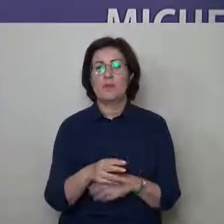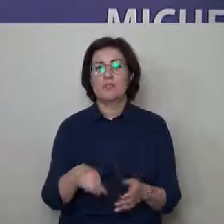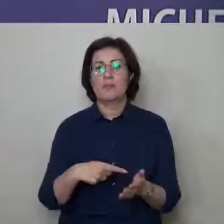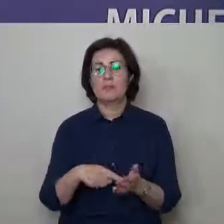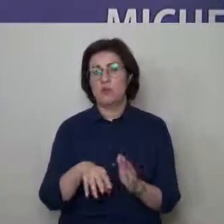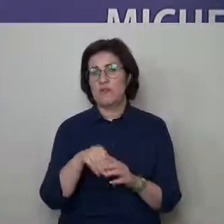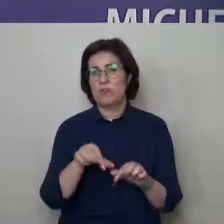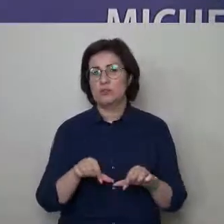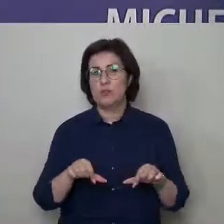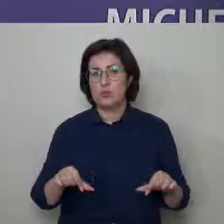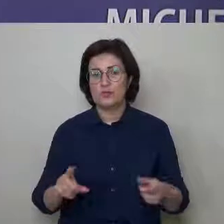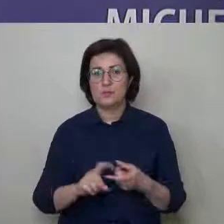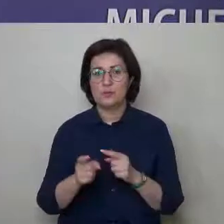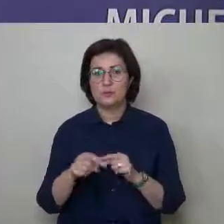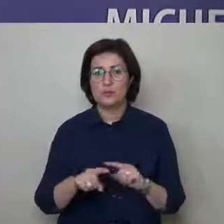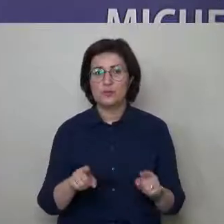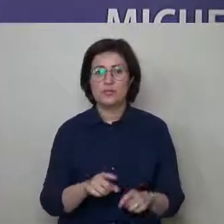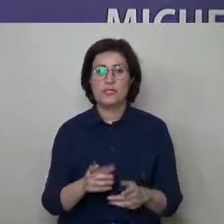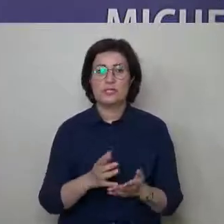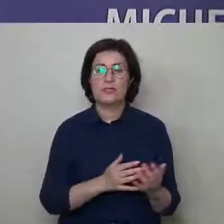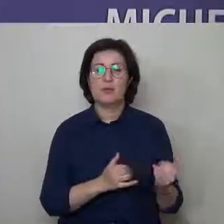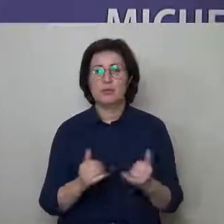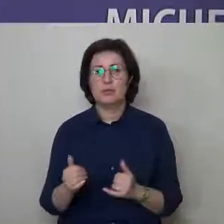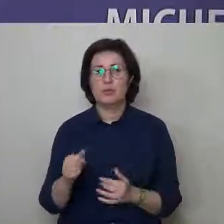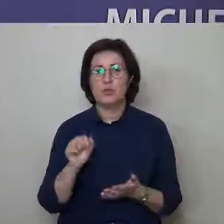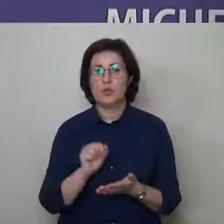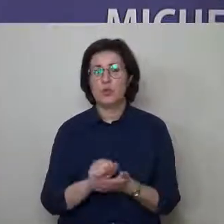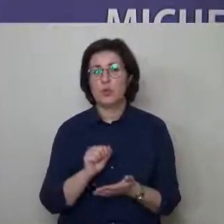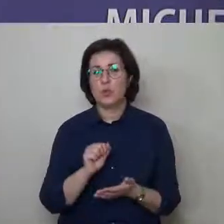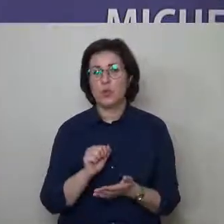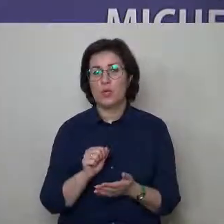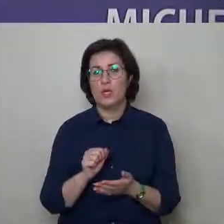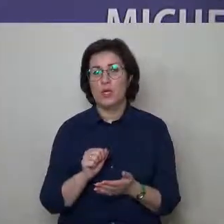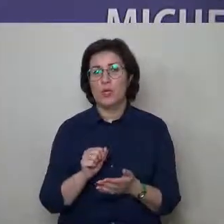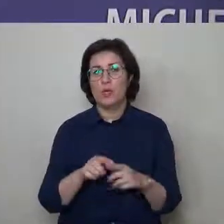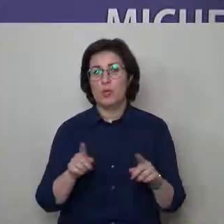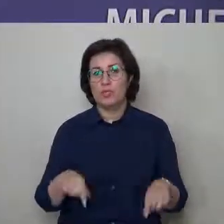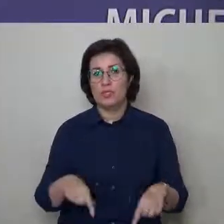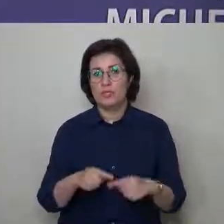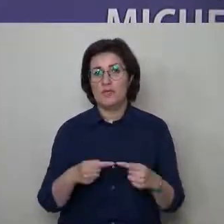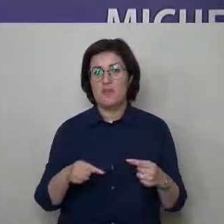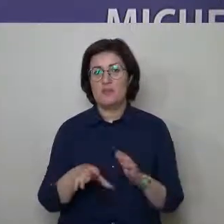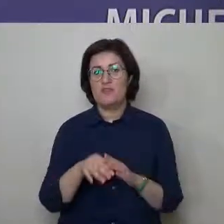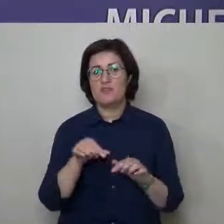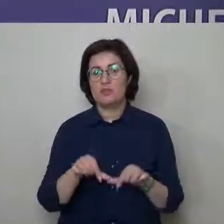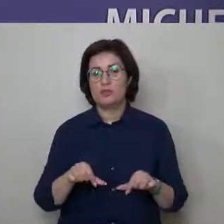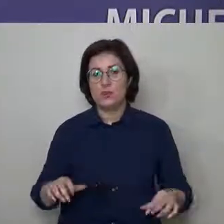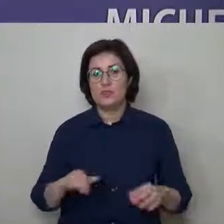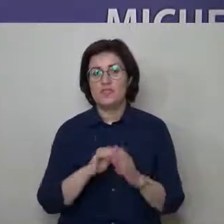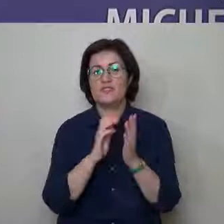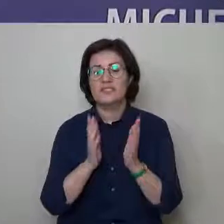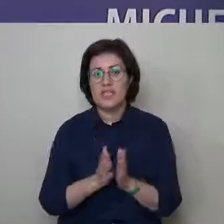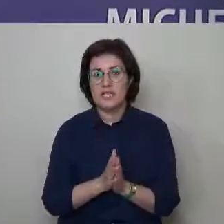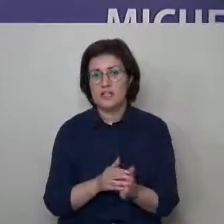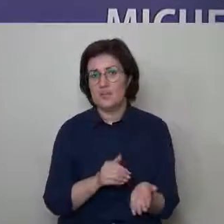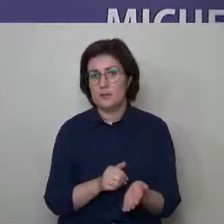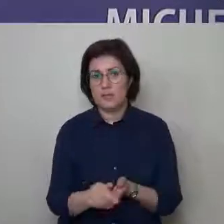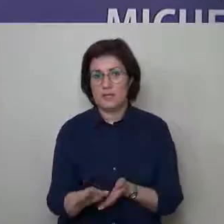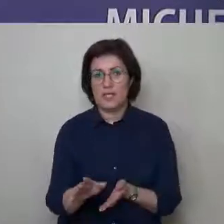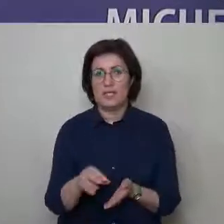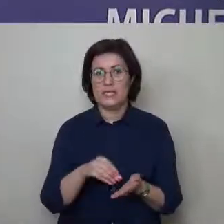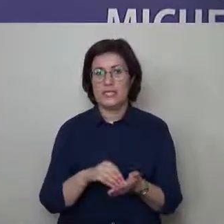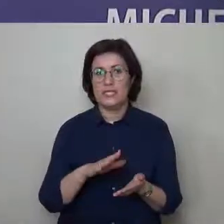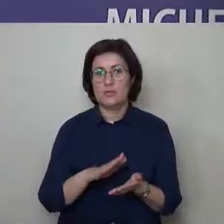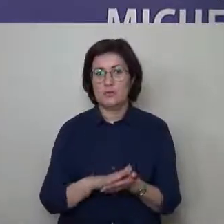of the voters. For example, Mariupol, remember there the commission did not make sure that the ballots would